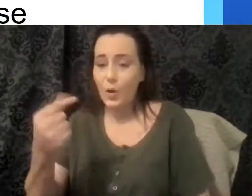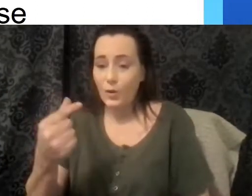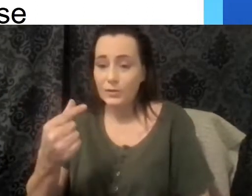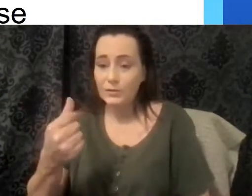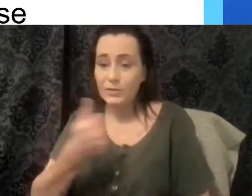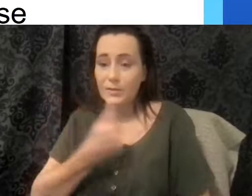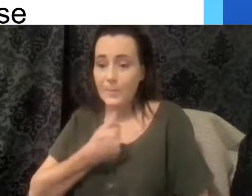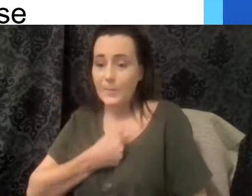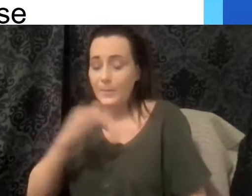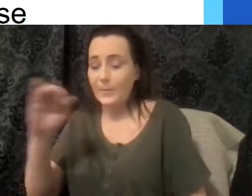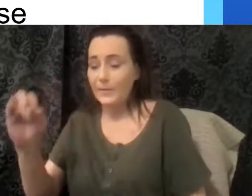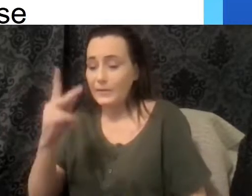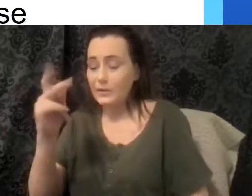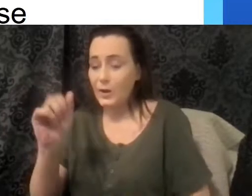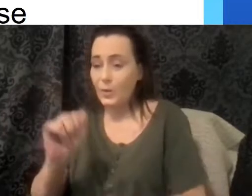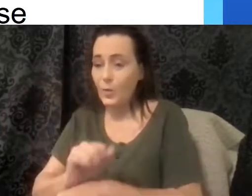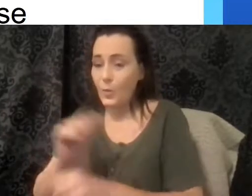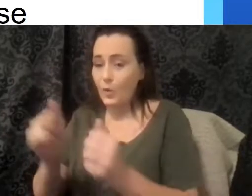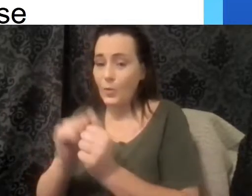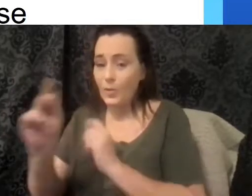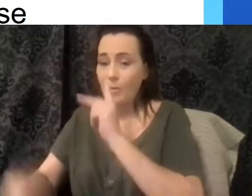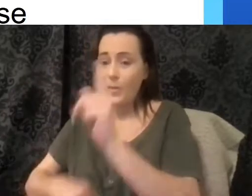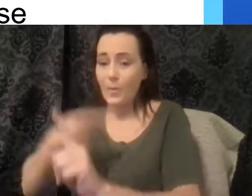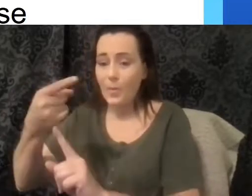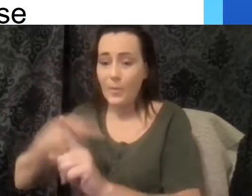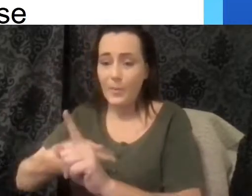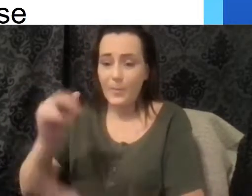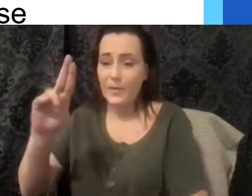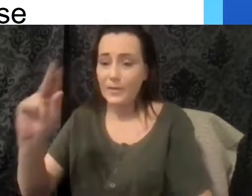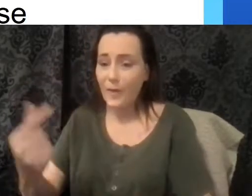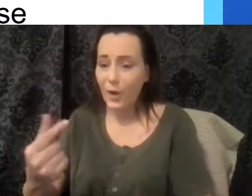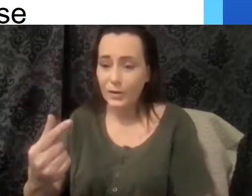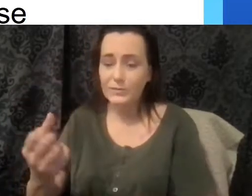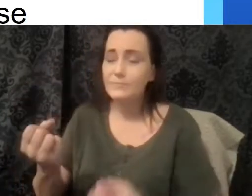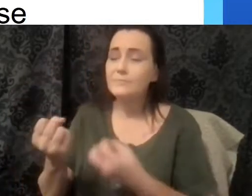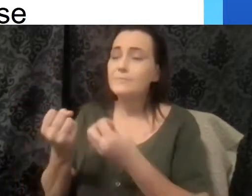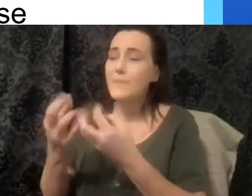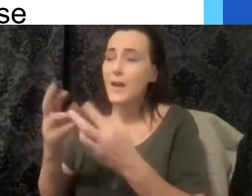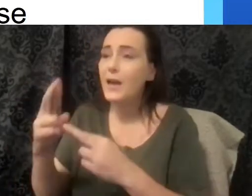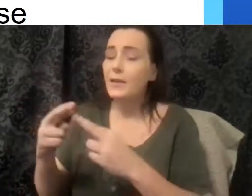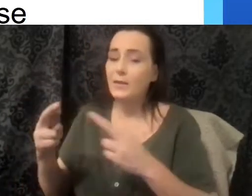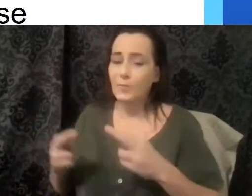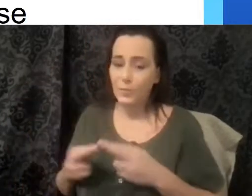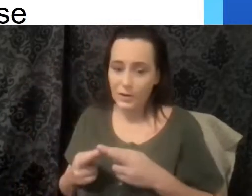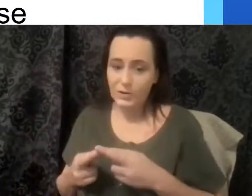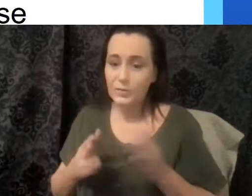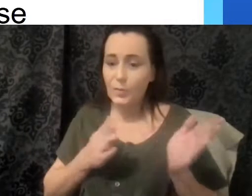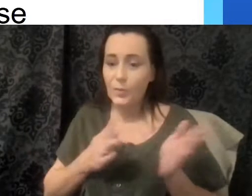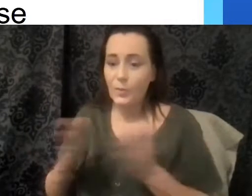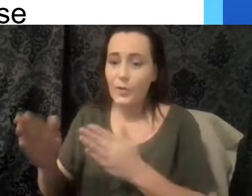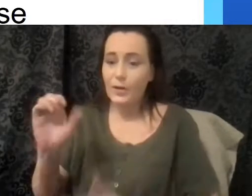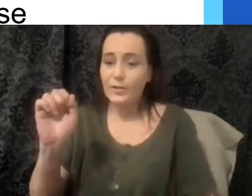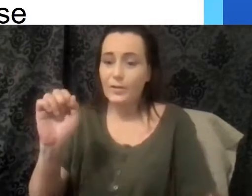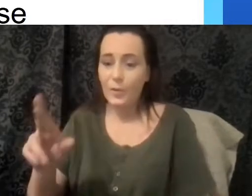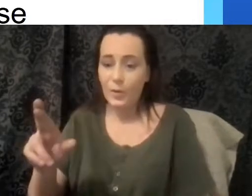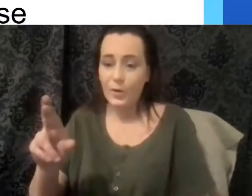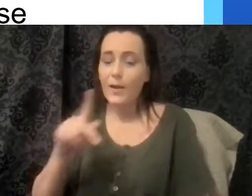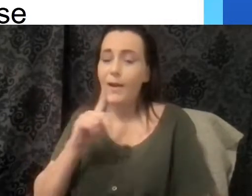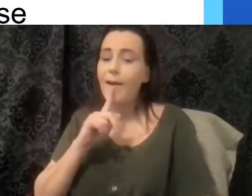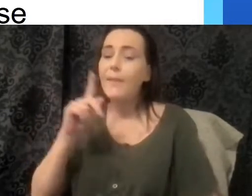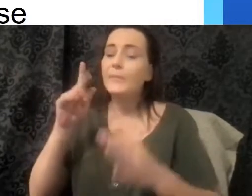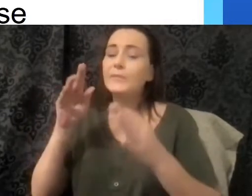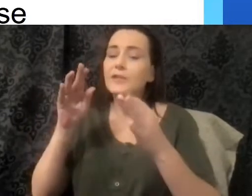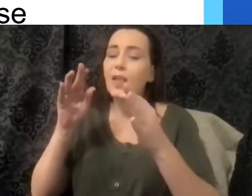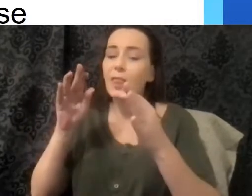with people throughout the month of August, dozens of regions from around the world on their motions, getting them car ready. Absolutely, this is not